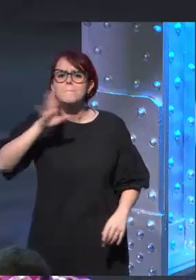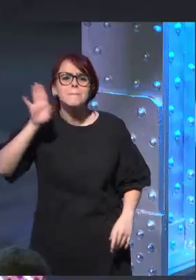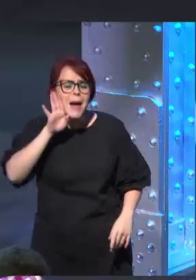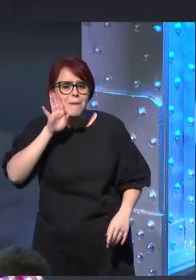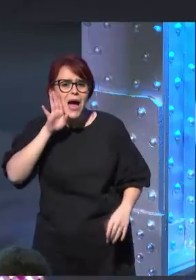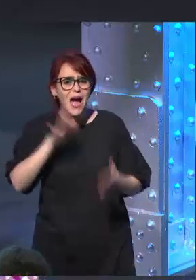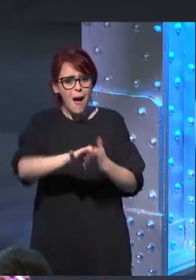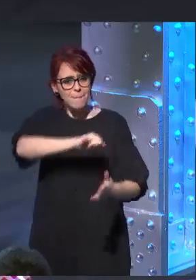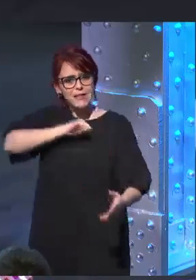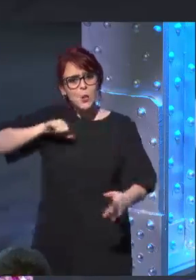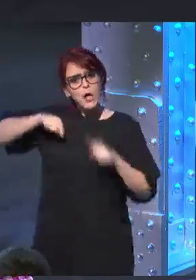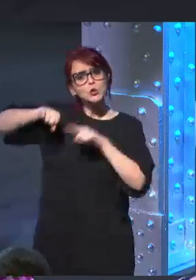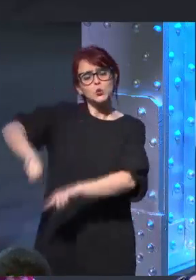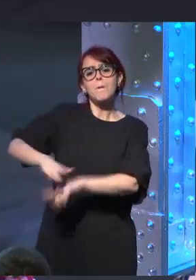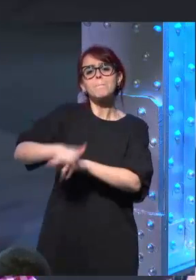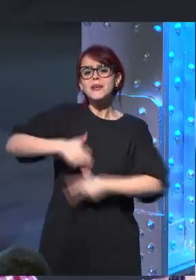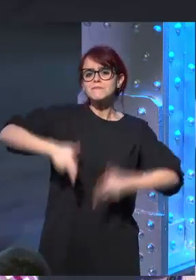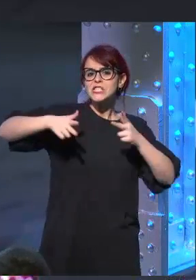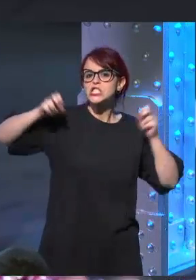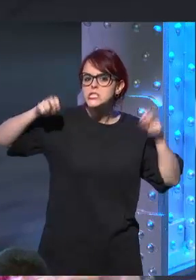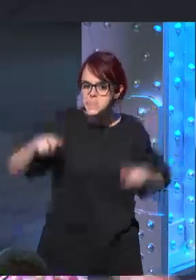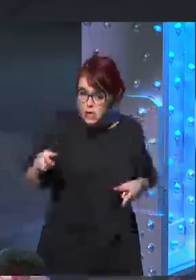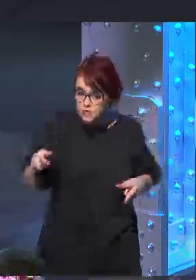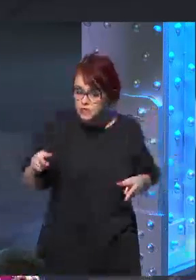said that the